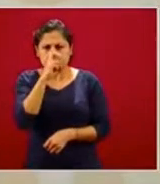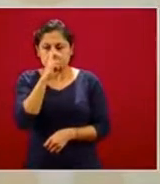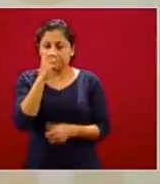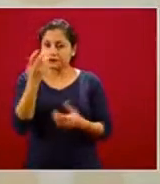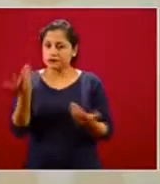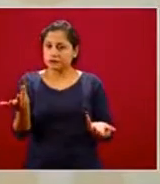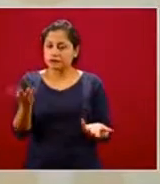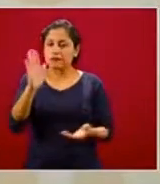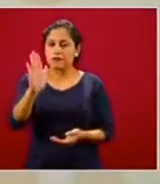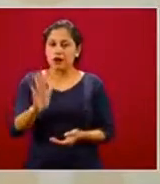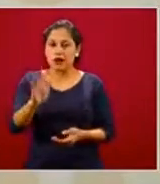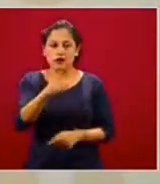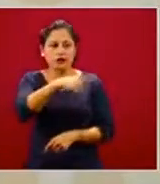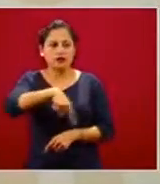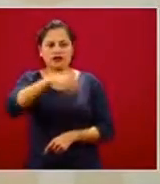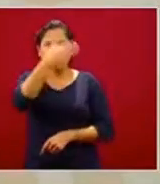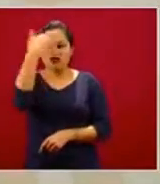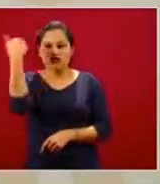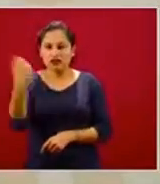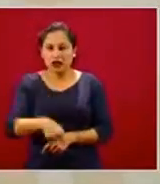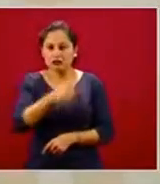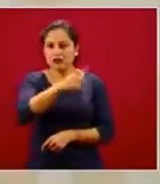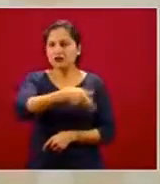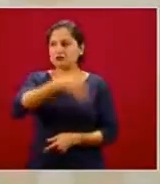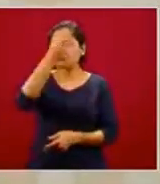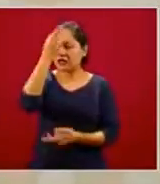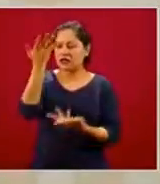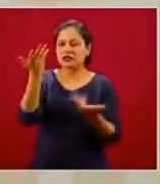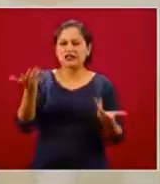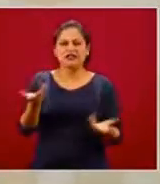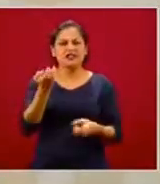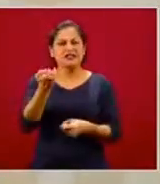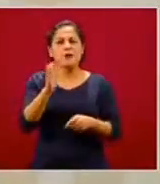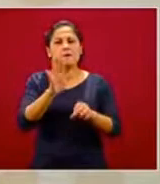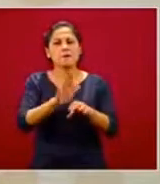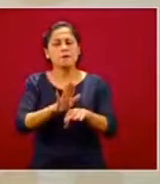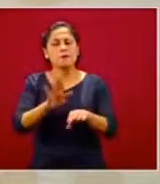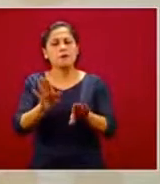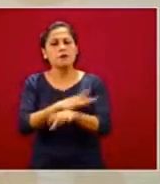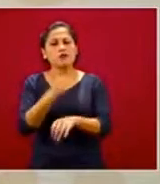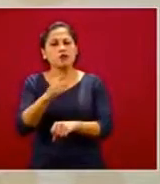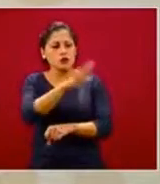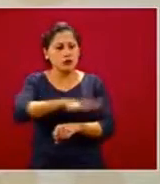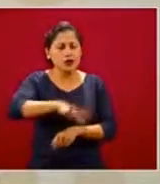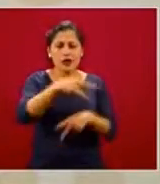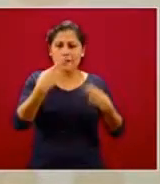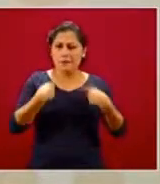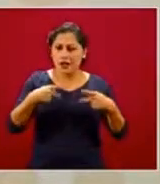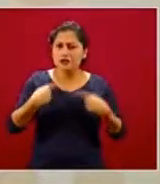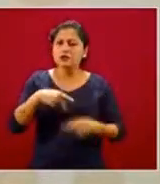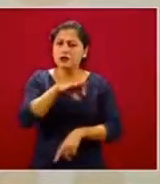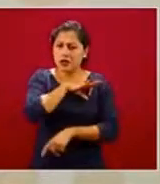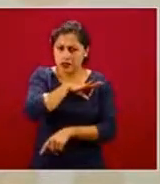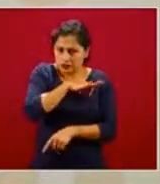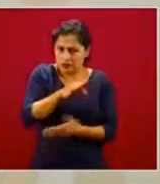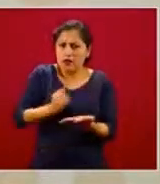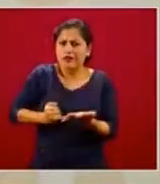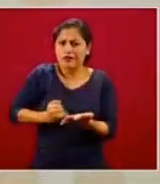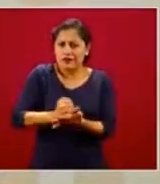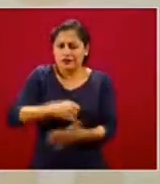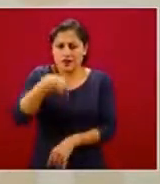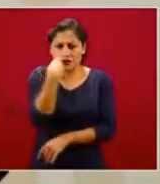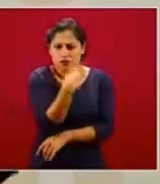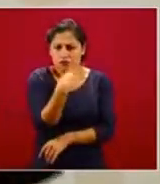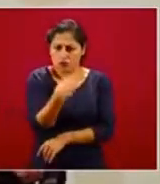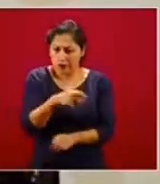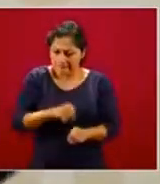not la capacidad valuing de the la public's ciudadanía, analytical del pueblo, de las capacities. personas de We're not tomar decisiones respecting their saludables, ability to